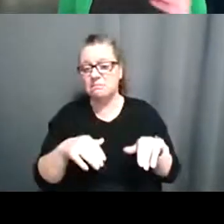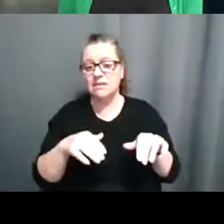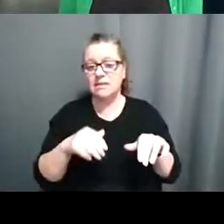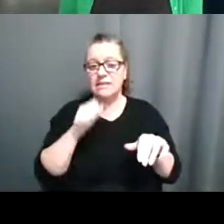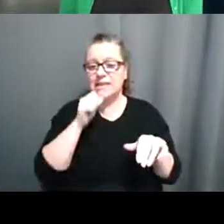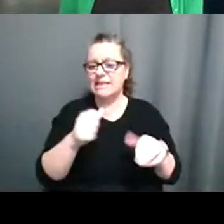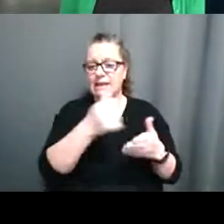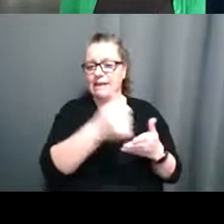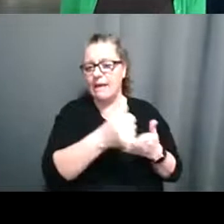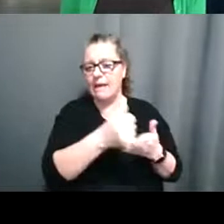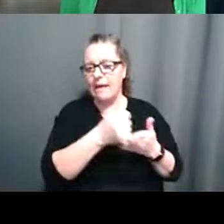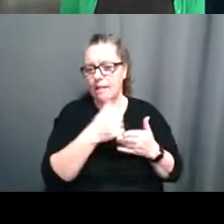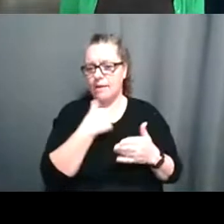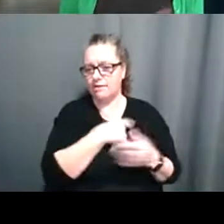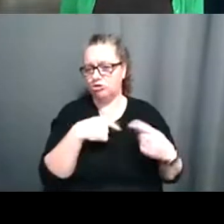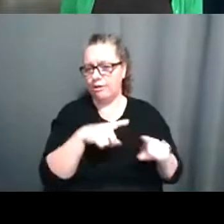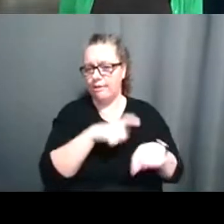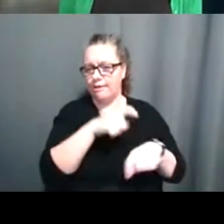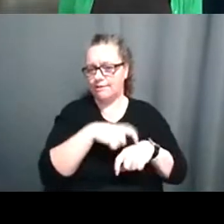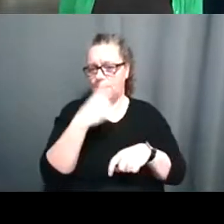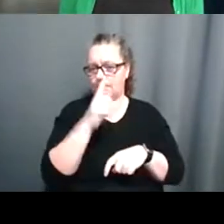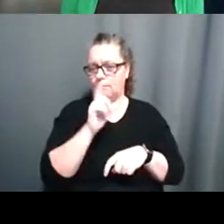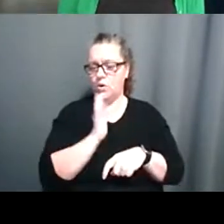at the time for our team was the